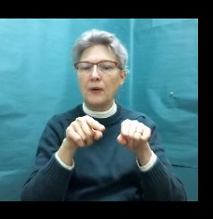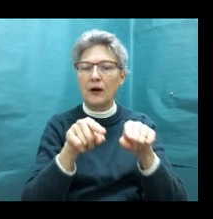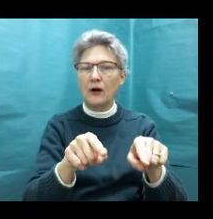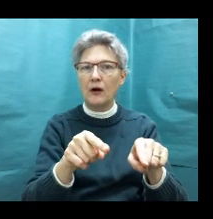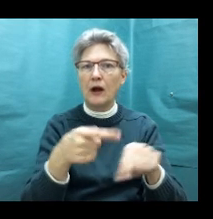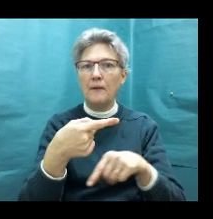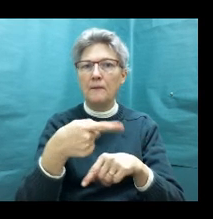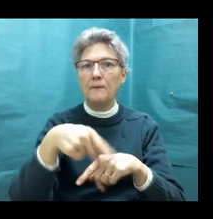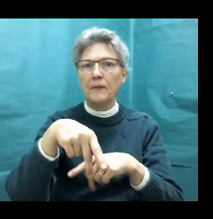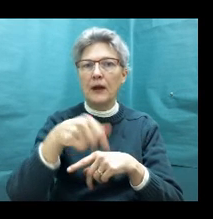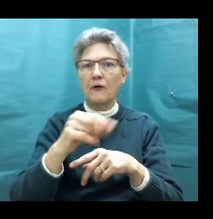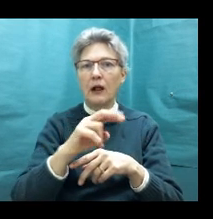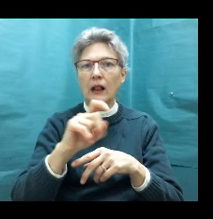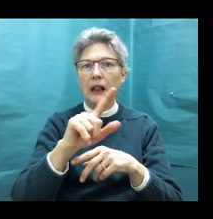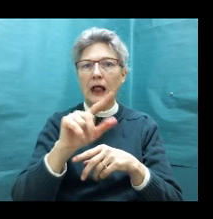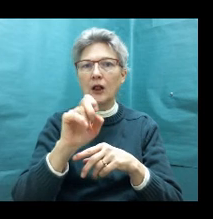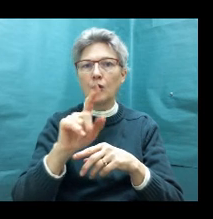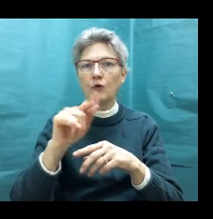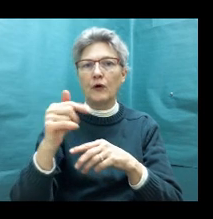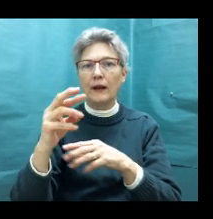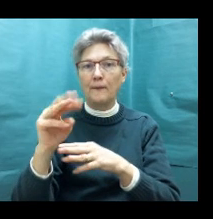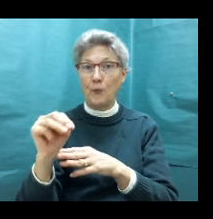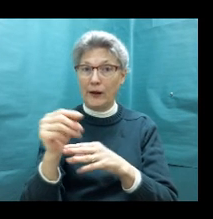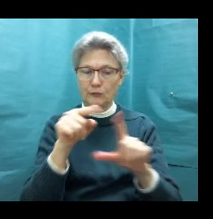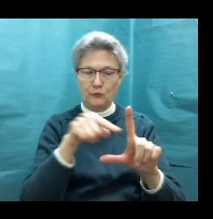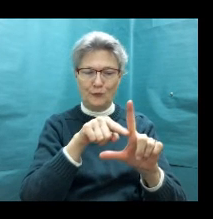right angles. And we'll get more into that in a bit.